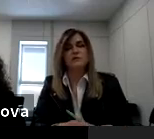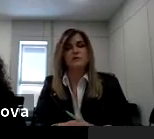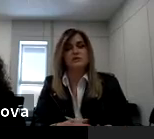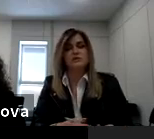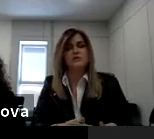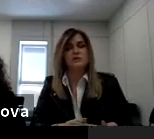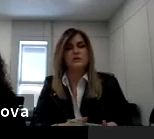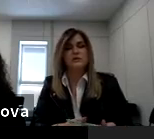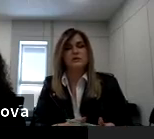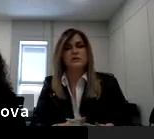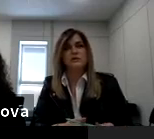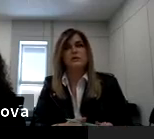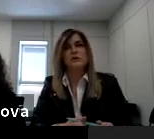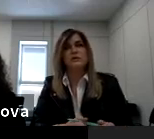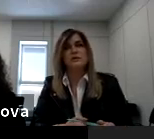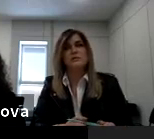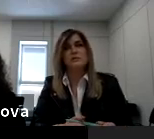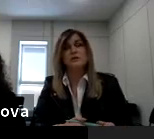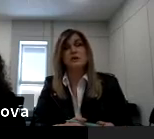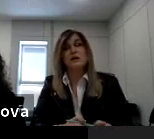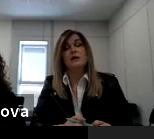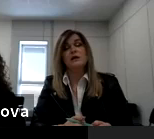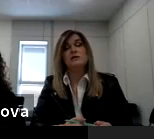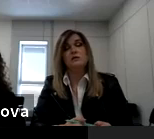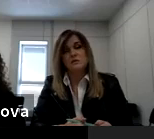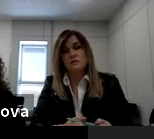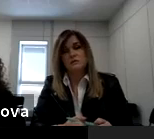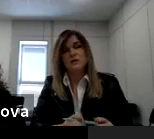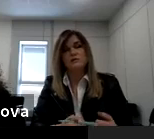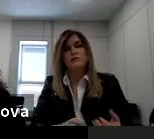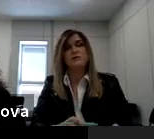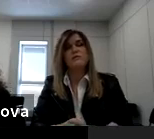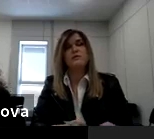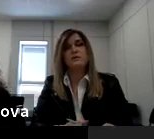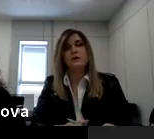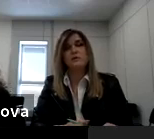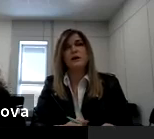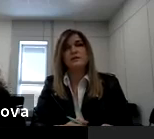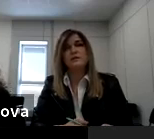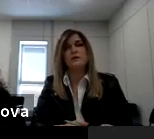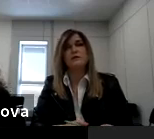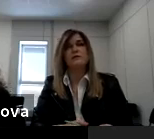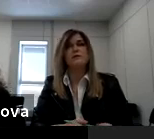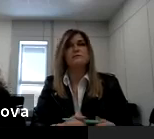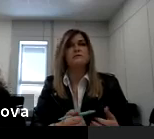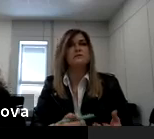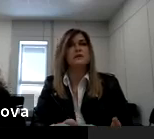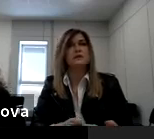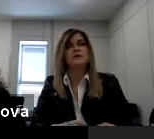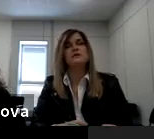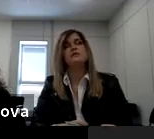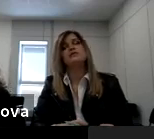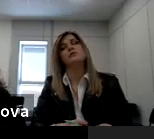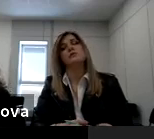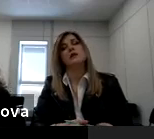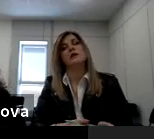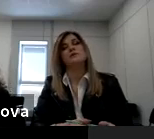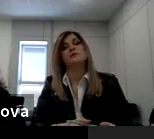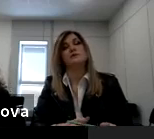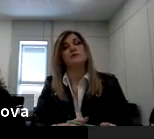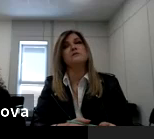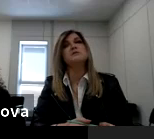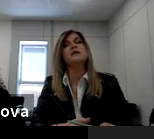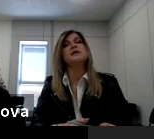Uliana will show on the further examples. And also we have a very pure white color. In a standard version we